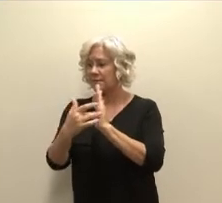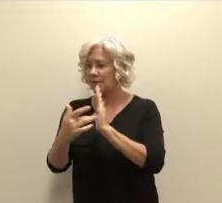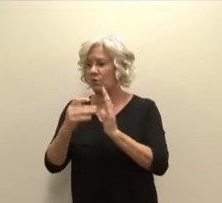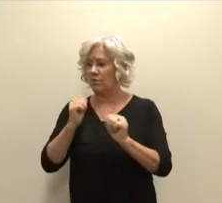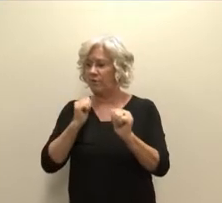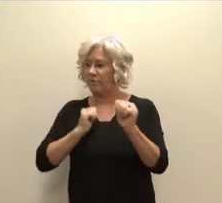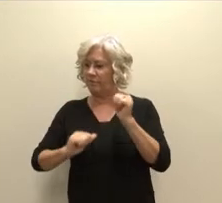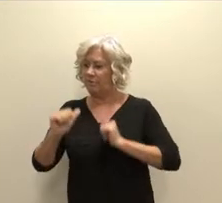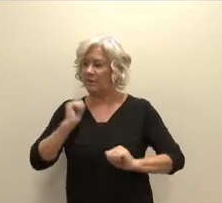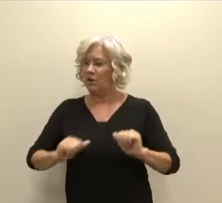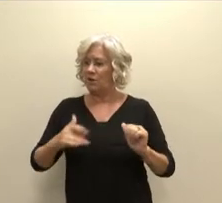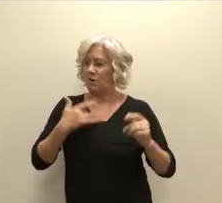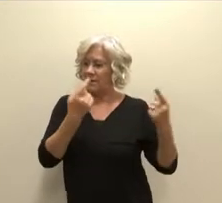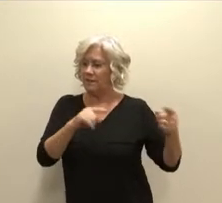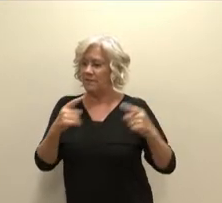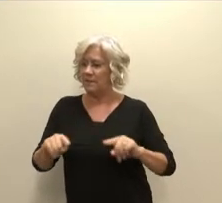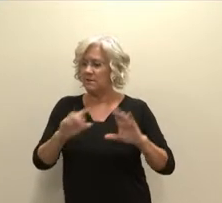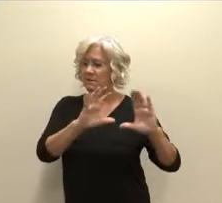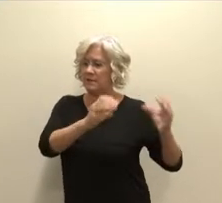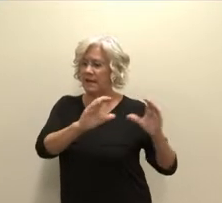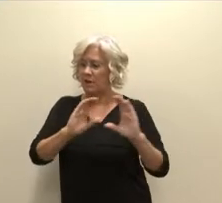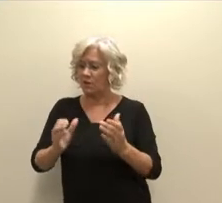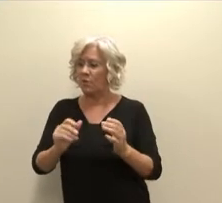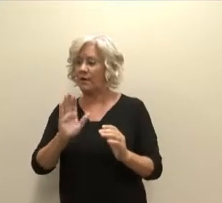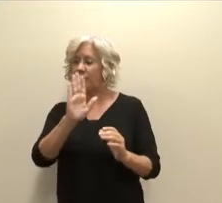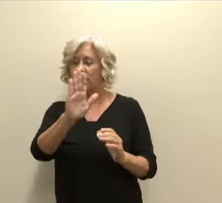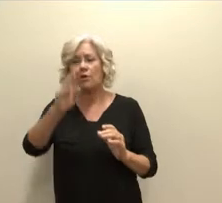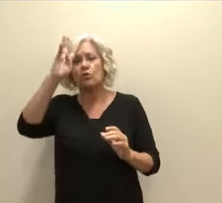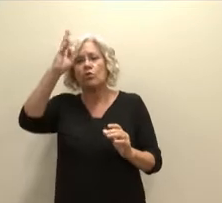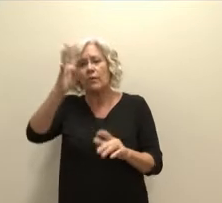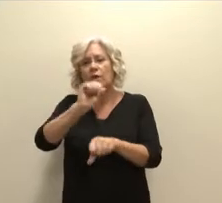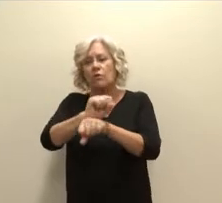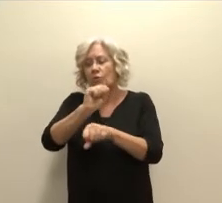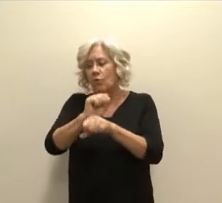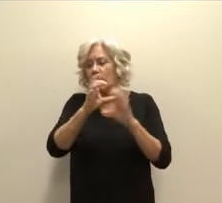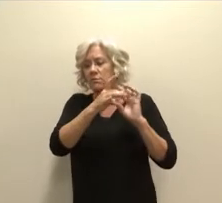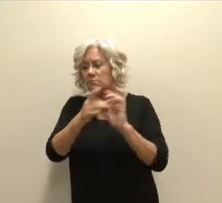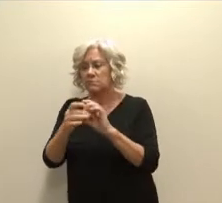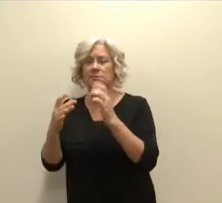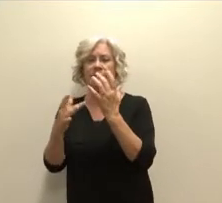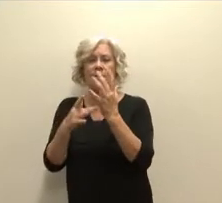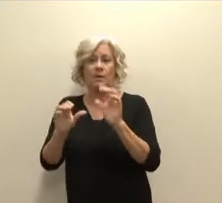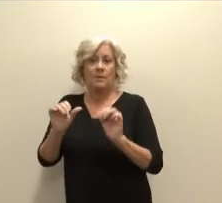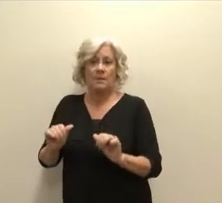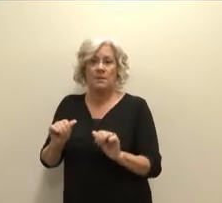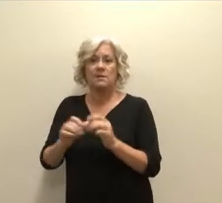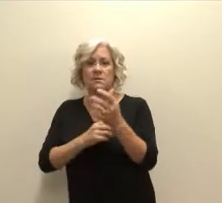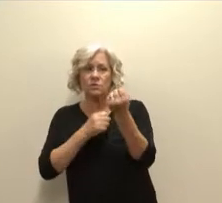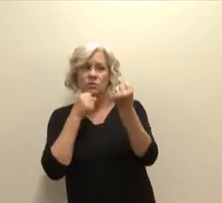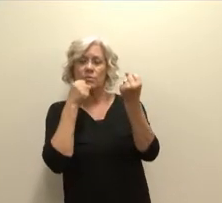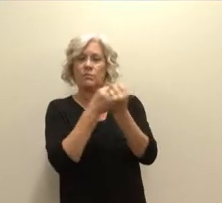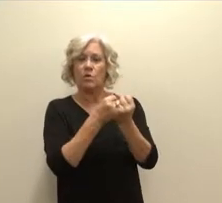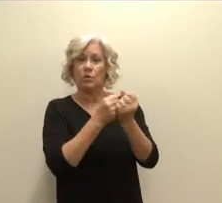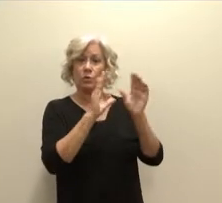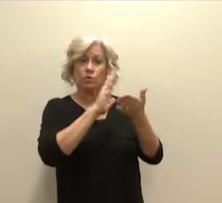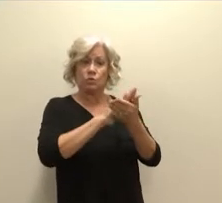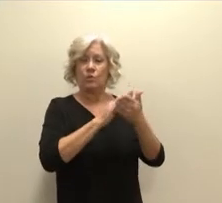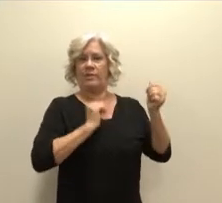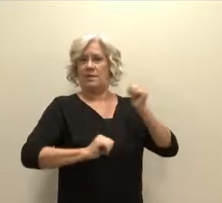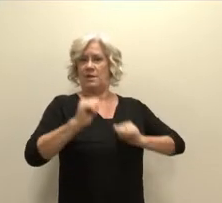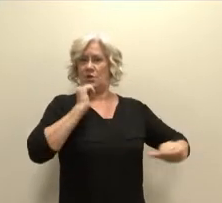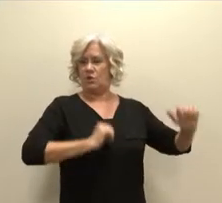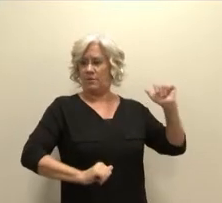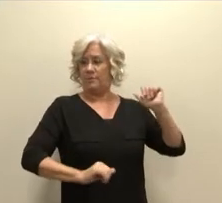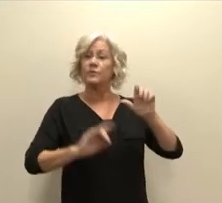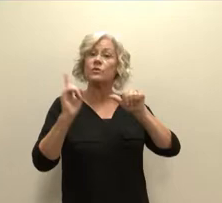events category for their creative work and technical abilities that supported recent school theatrical productions.